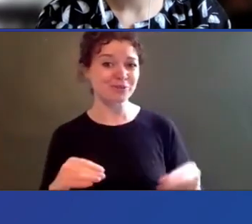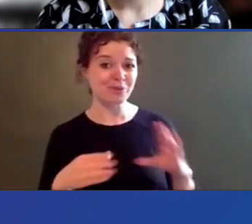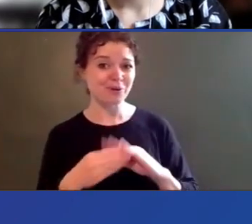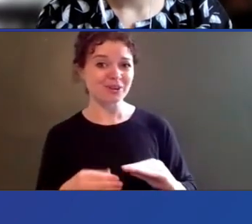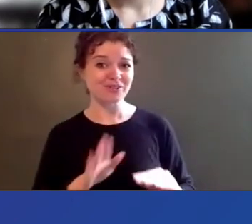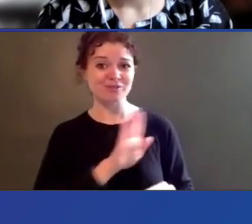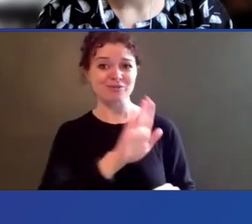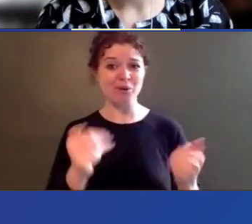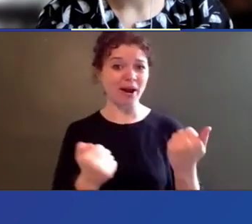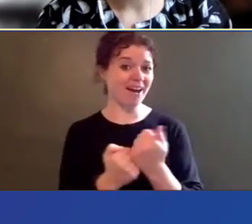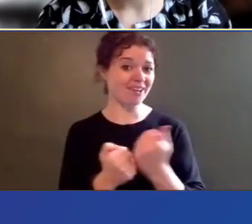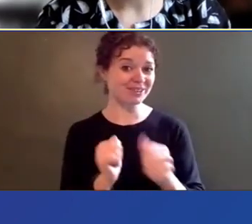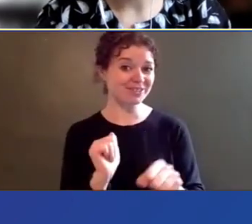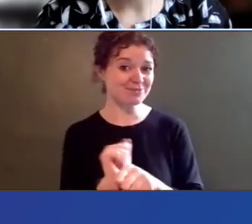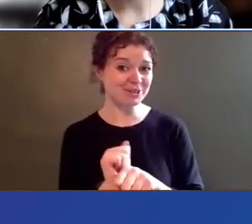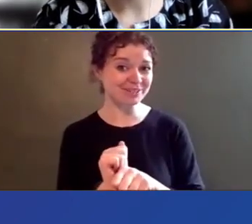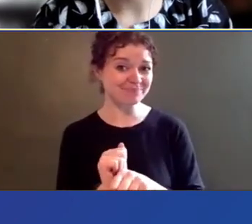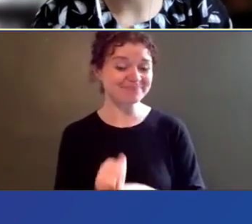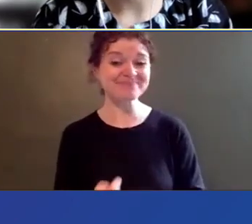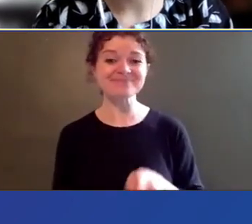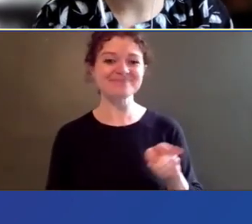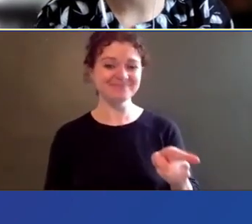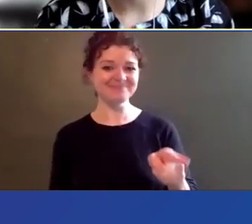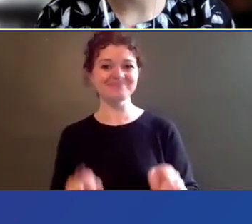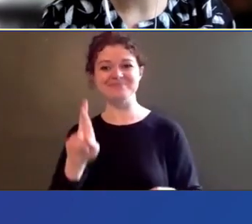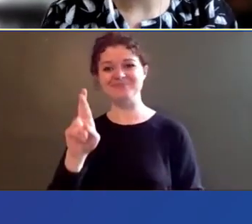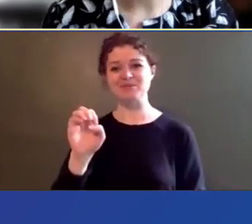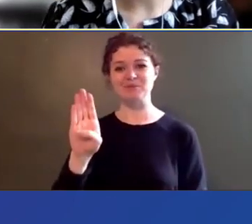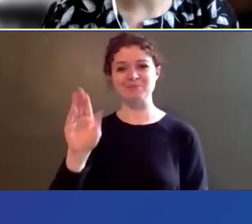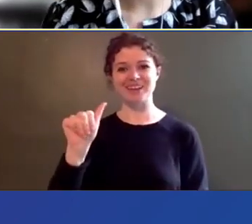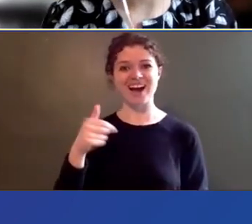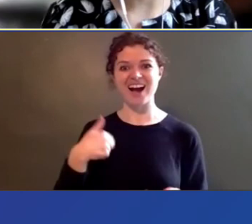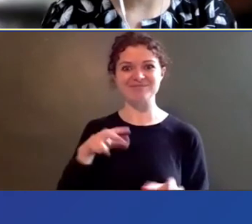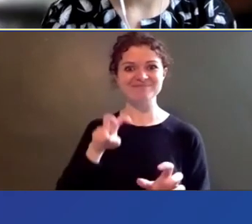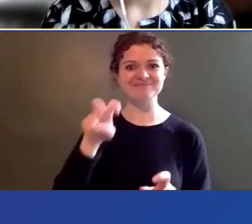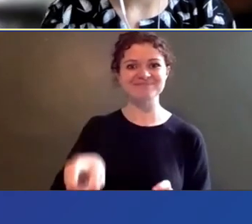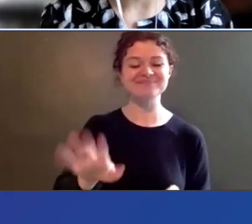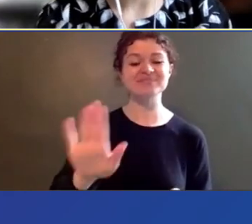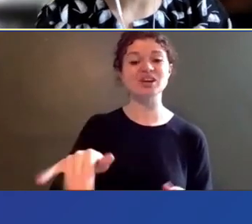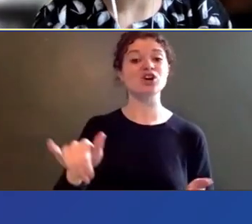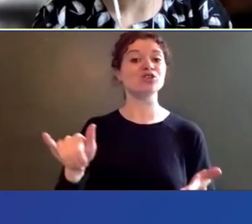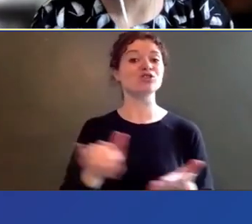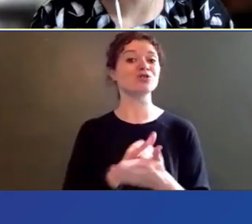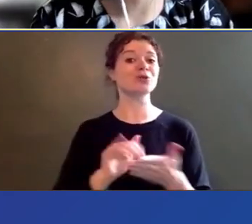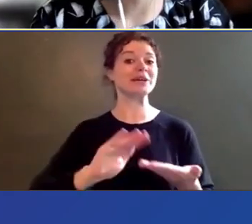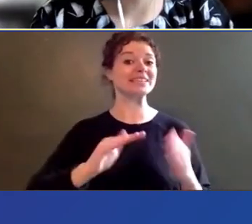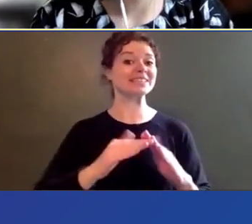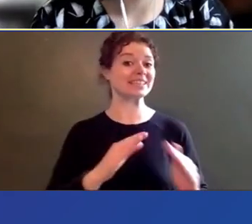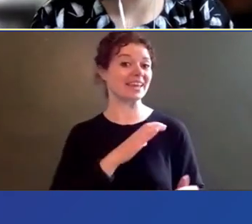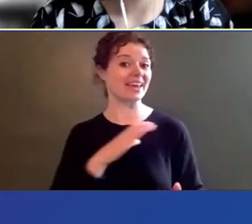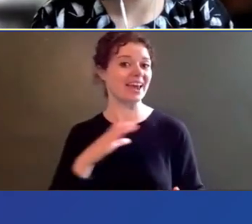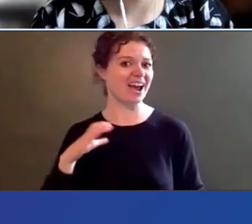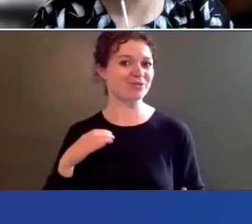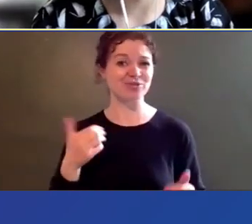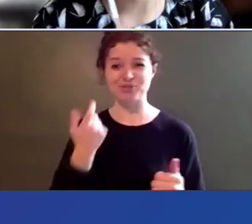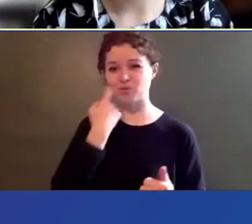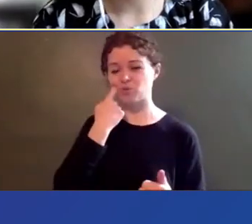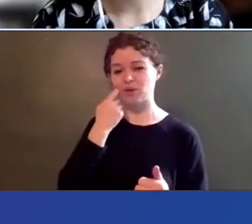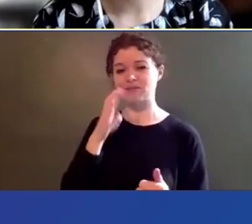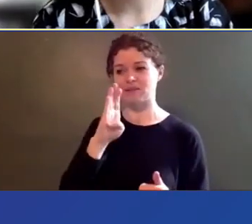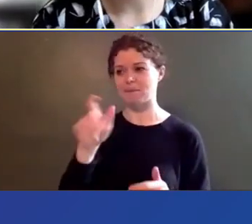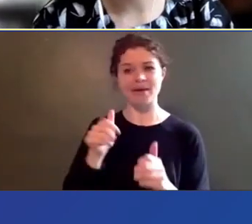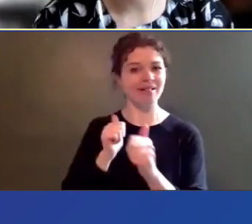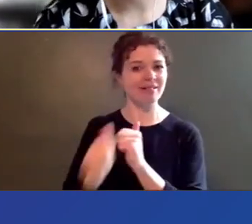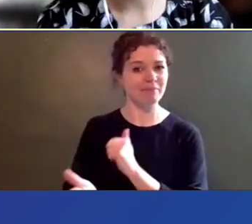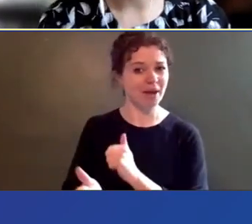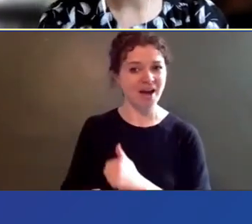share? Yeah, I'll jump in. This is Rebecca. New York City Council just passed a piece of